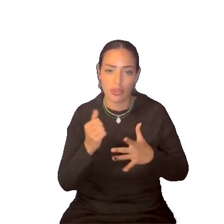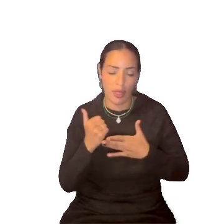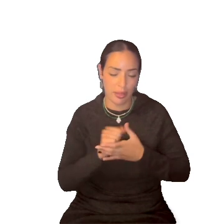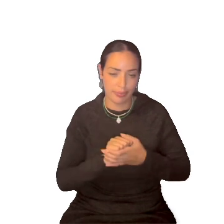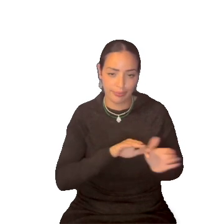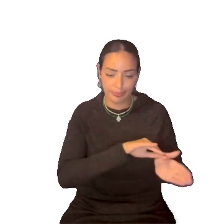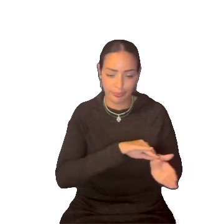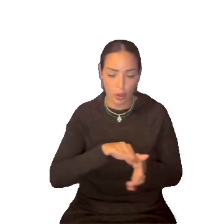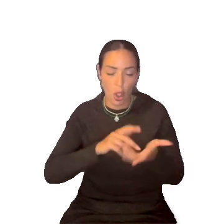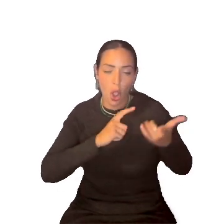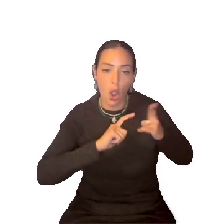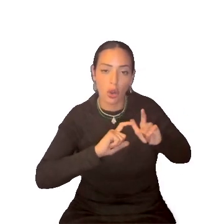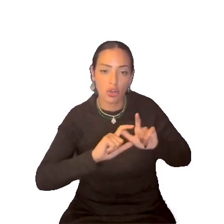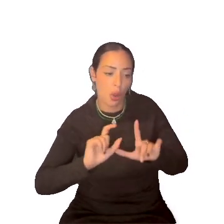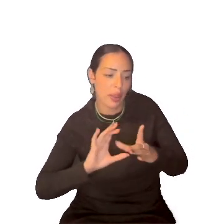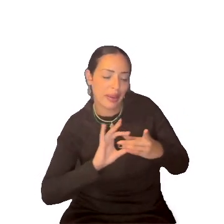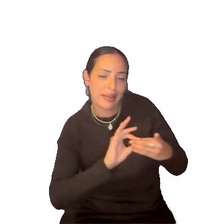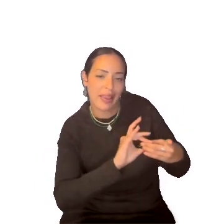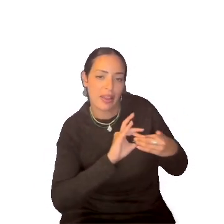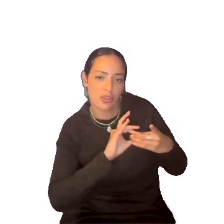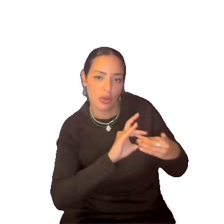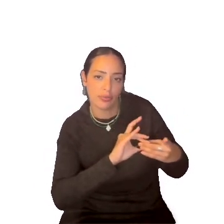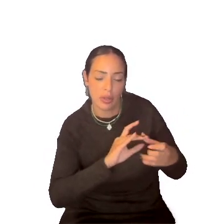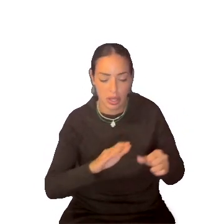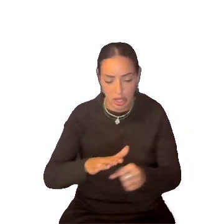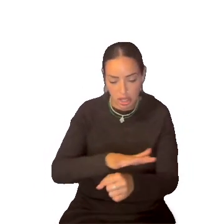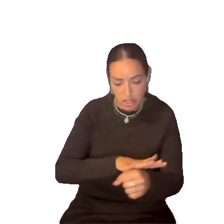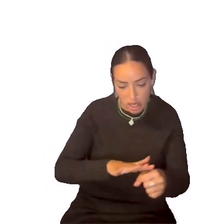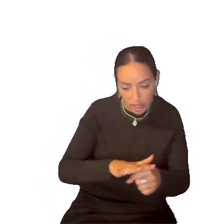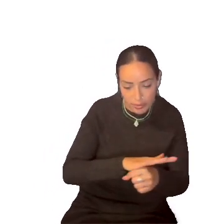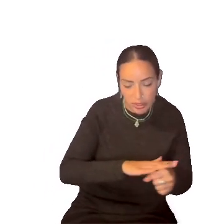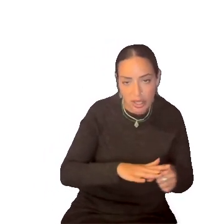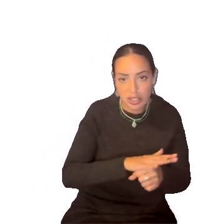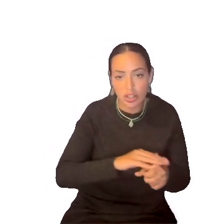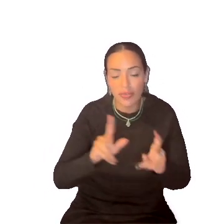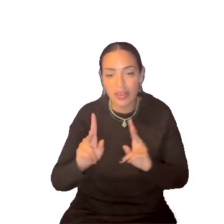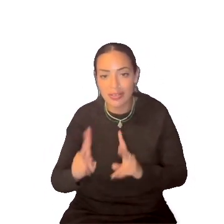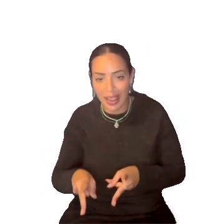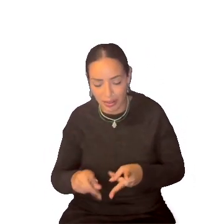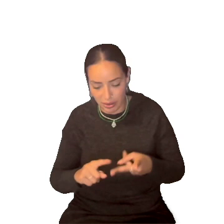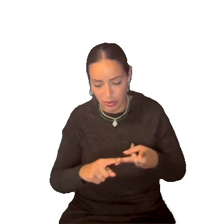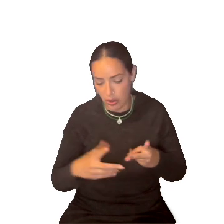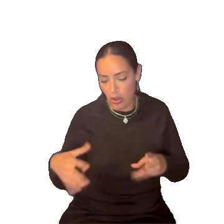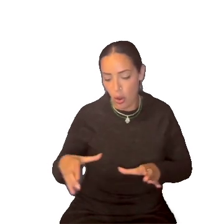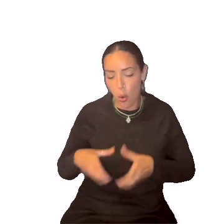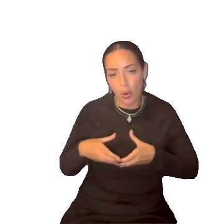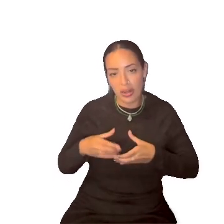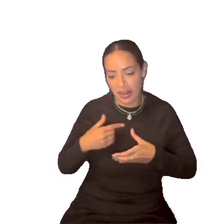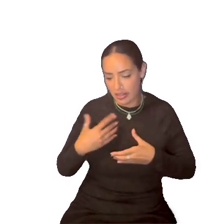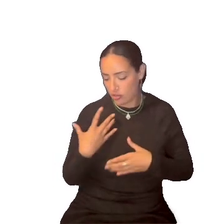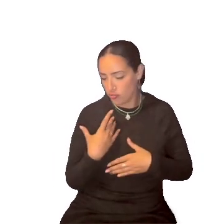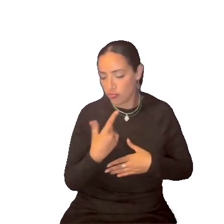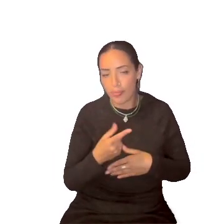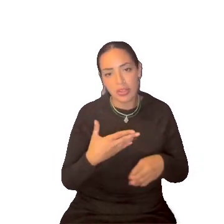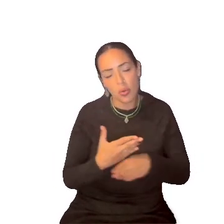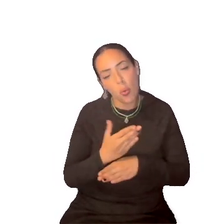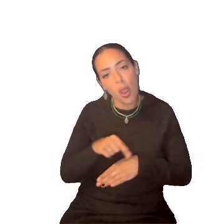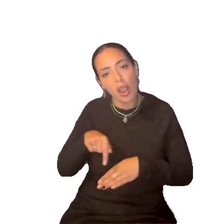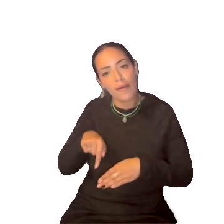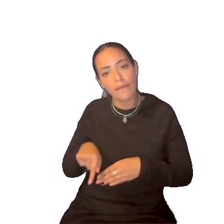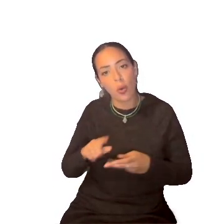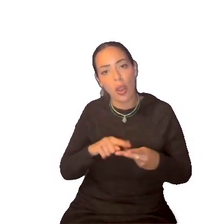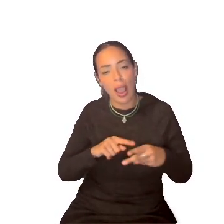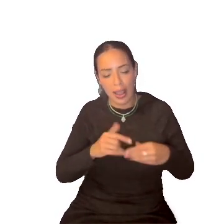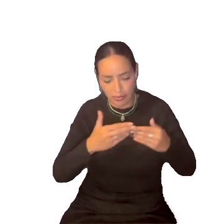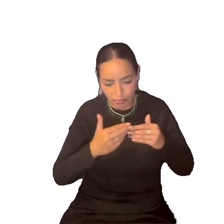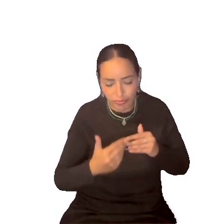Ongoing liaison. The circumstances of the loss, the organisation you represent, and the needs of the bereaved family will likely impact on the duration